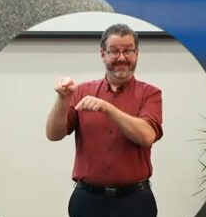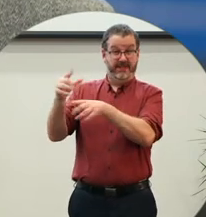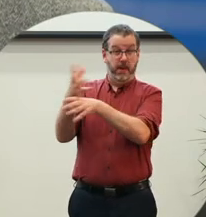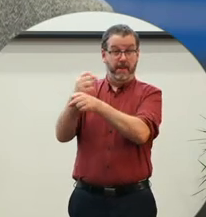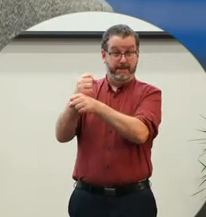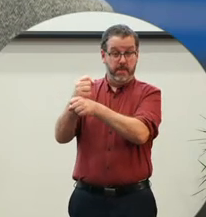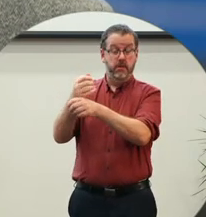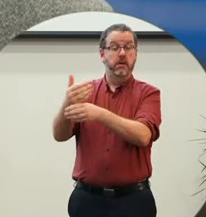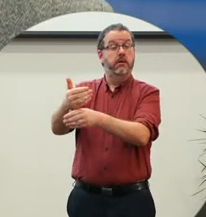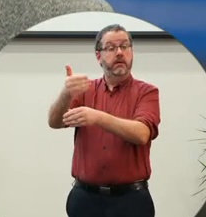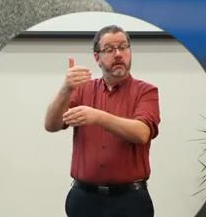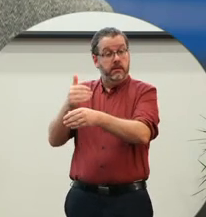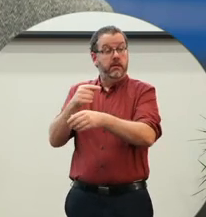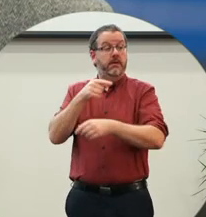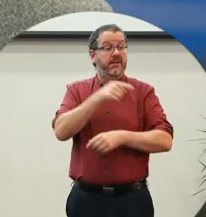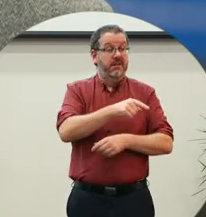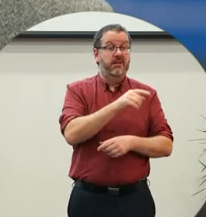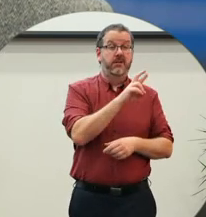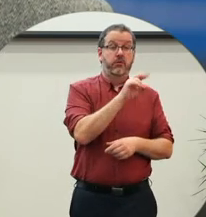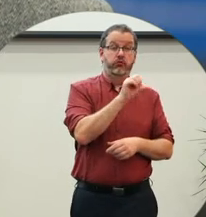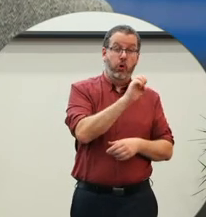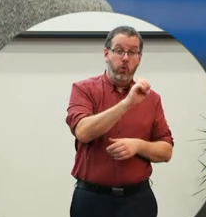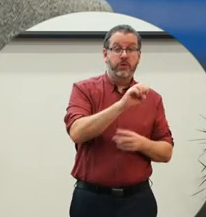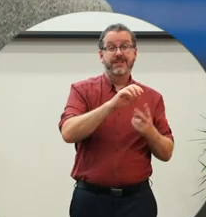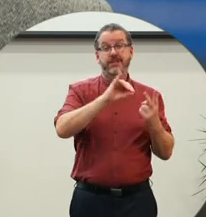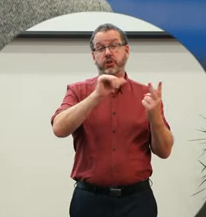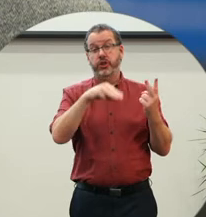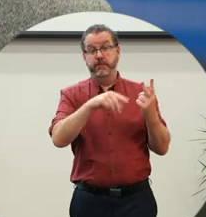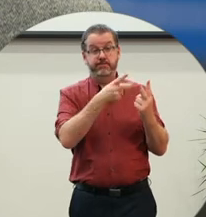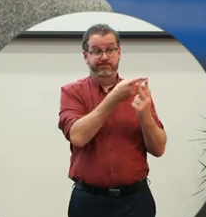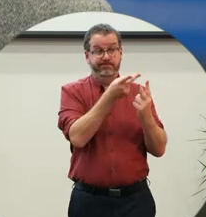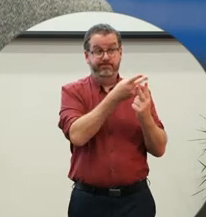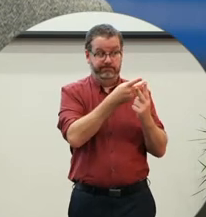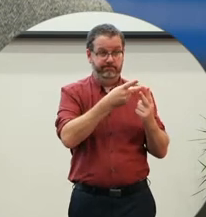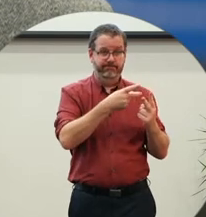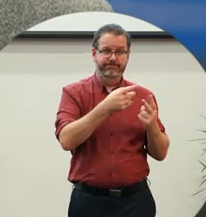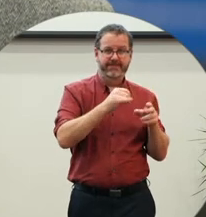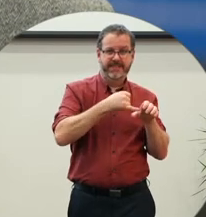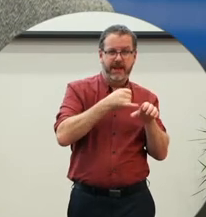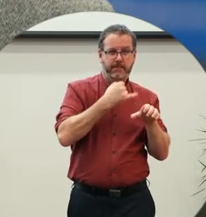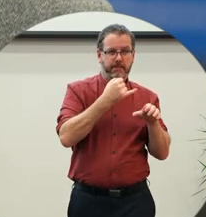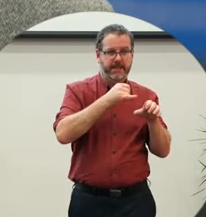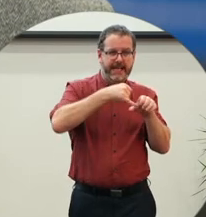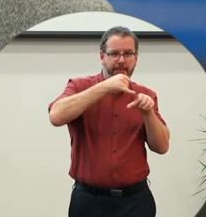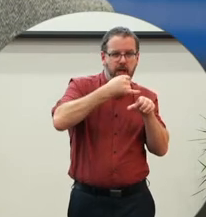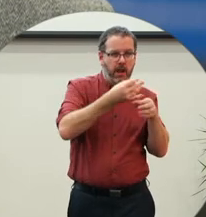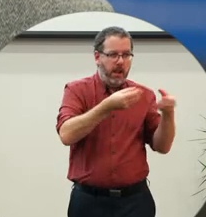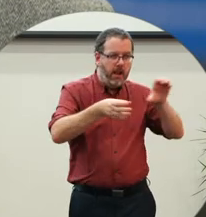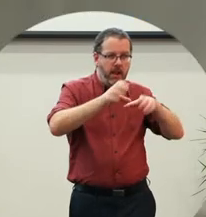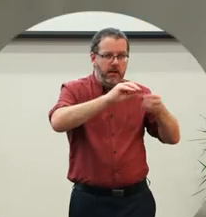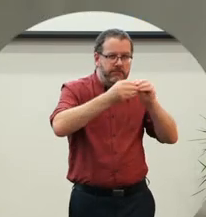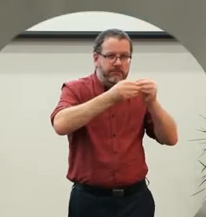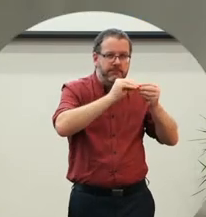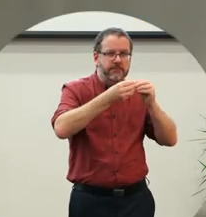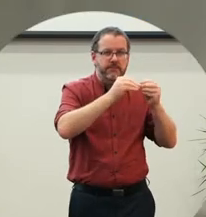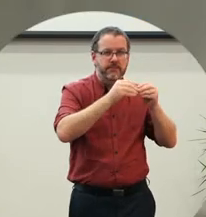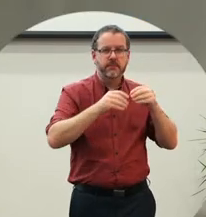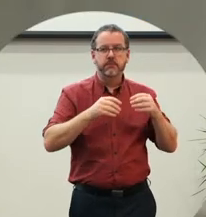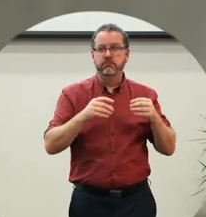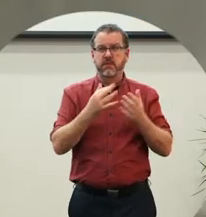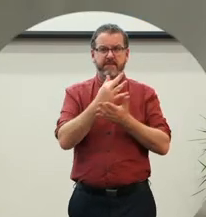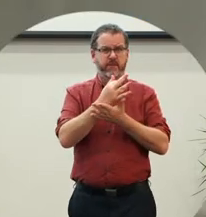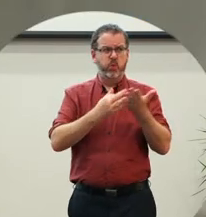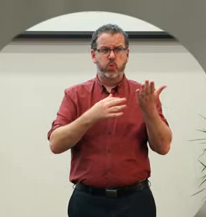lot of the fertilizer, icing sugar mix that were used in those. We're talking a couple of £1,000 bombs here. Right? Oh,